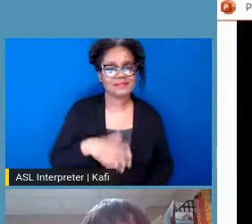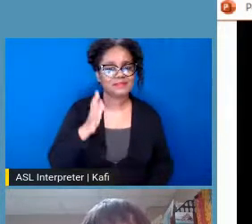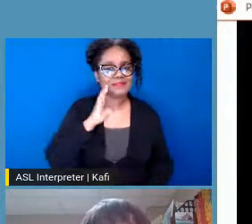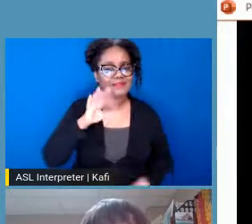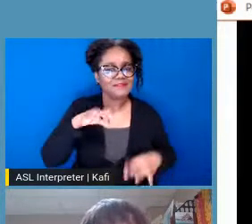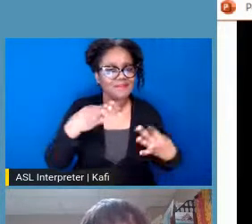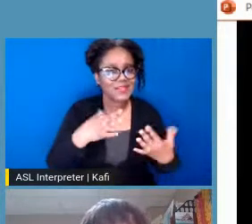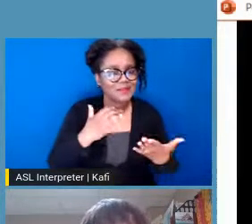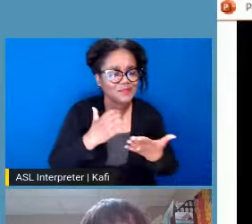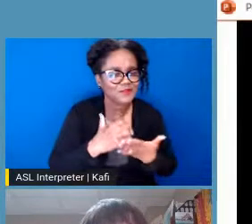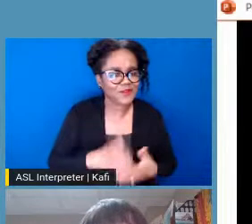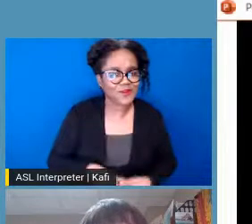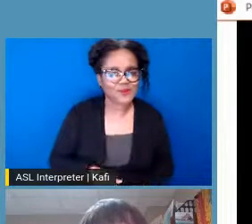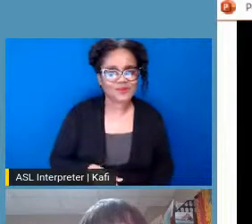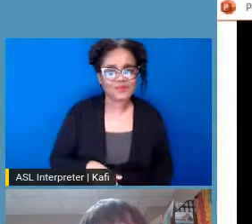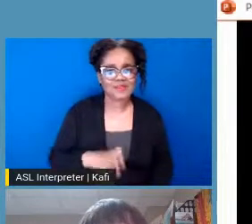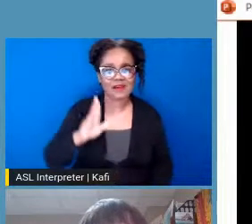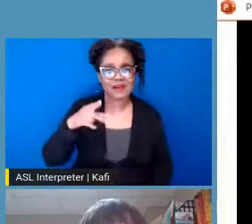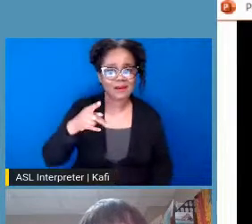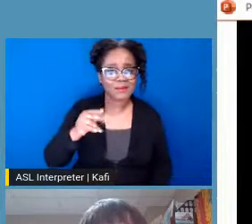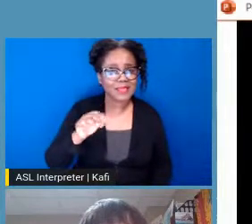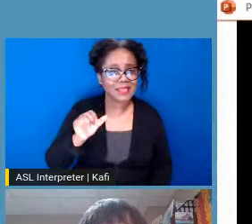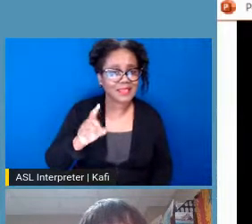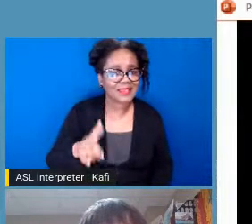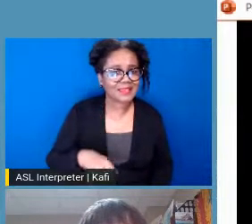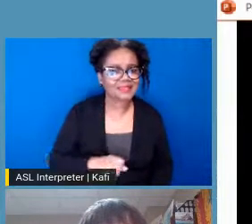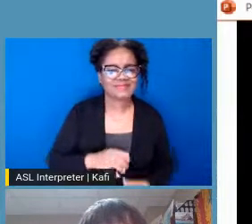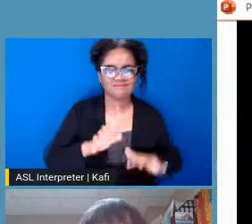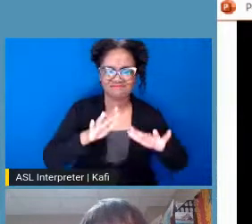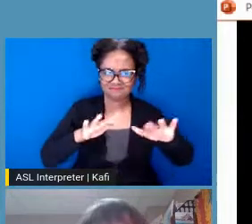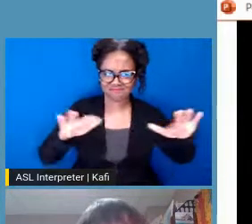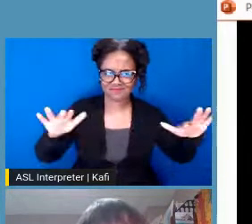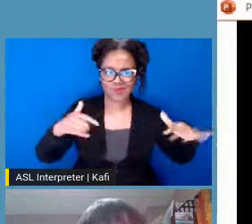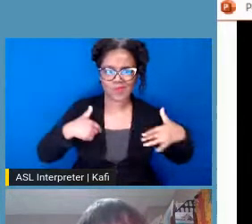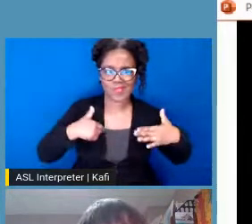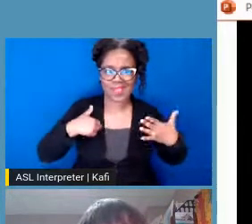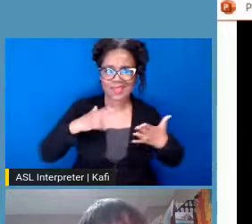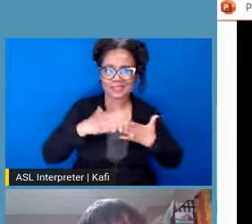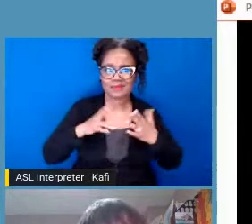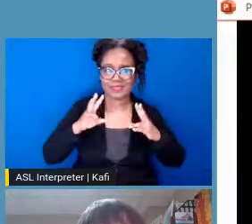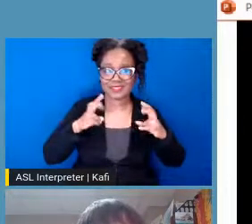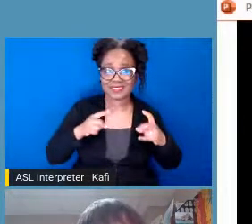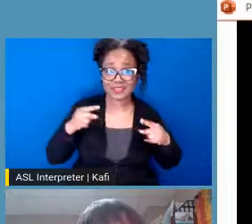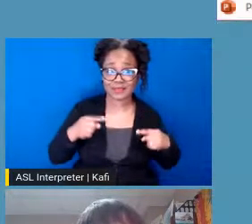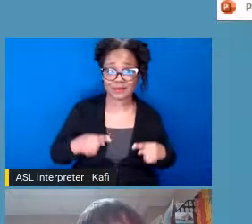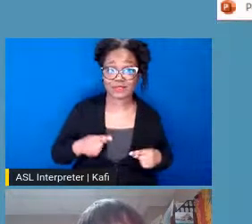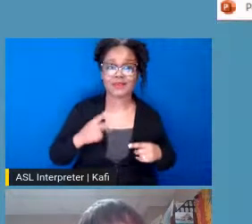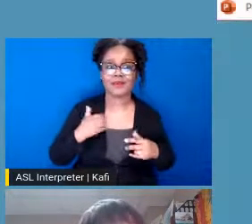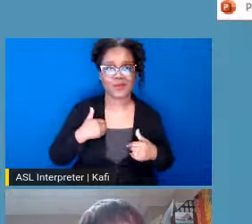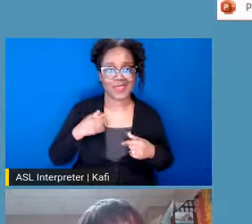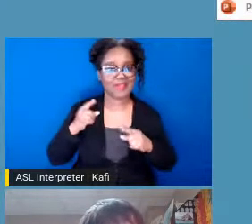Buffalo. Again, there were lots of topics there that piqued our interest.